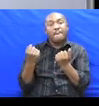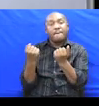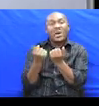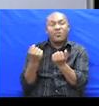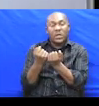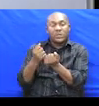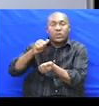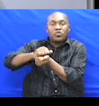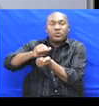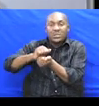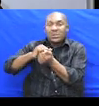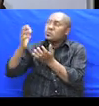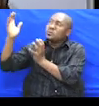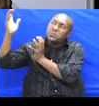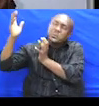European